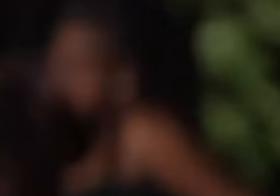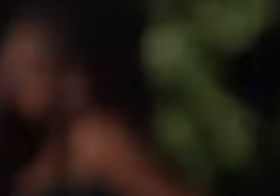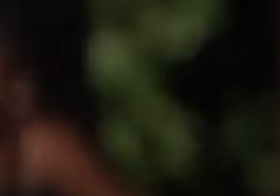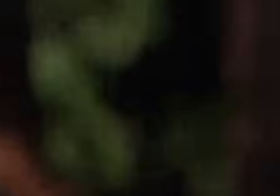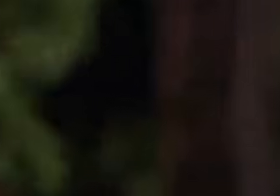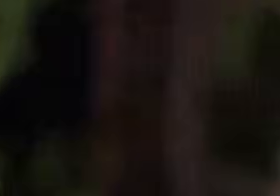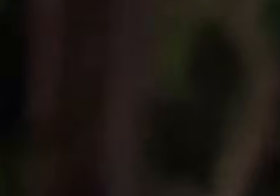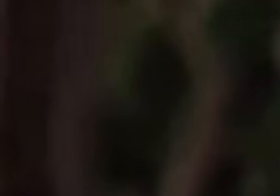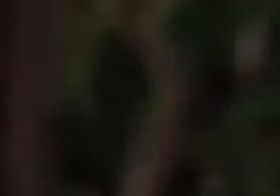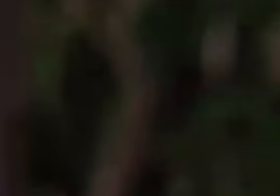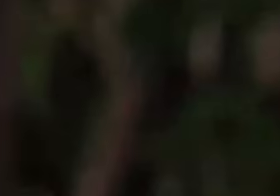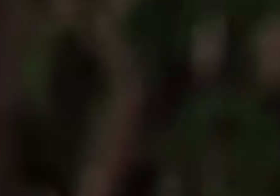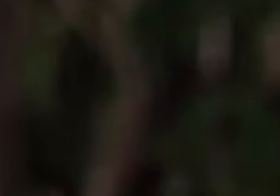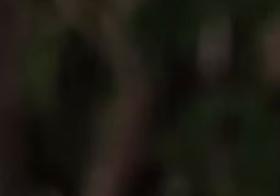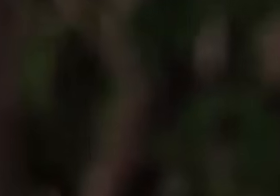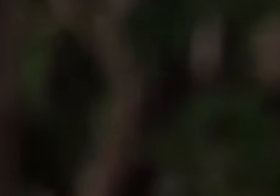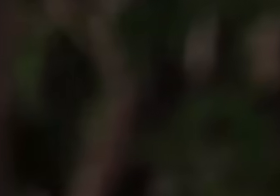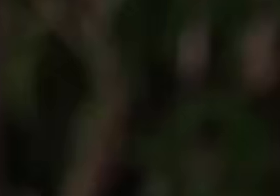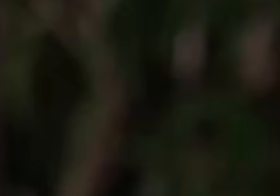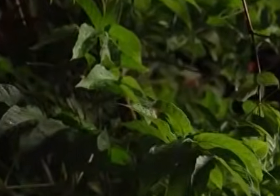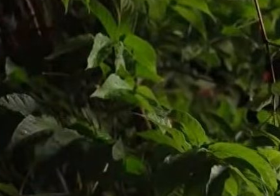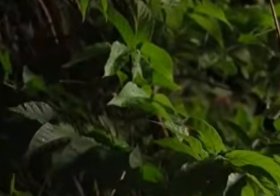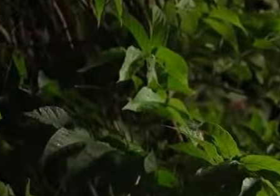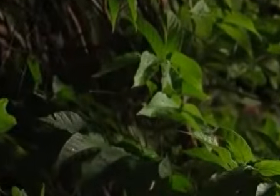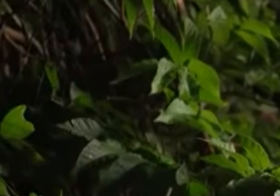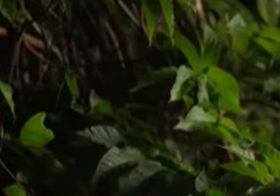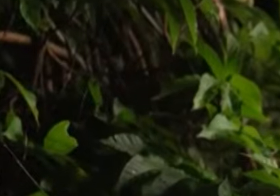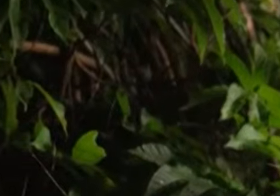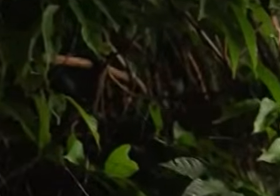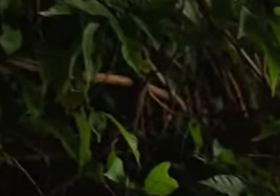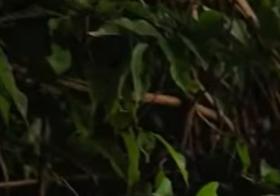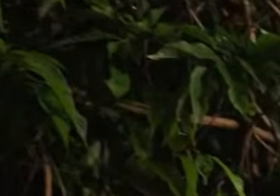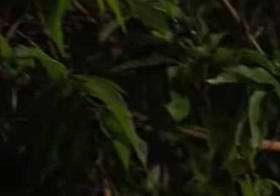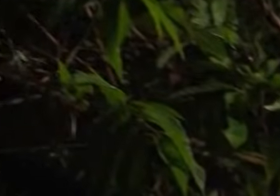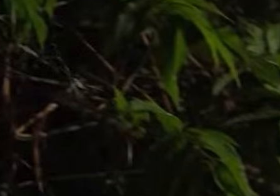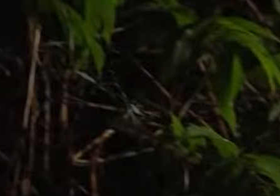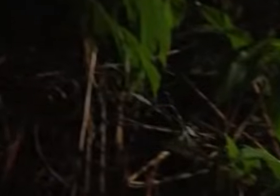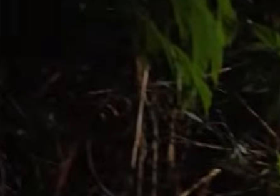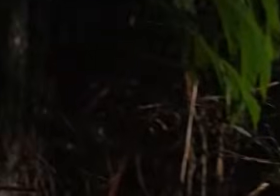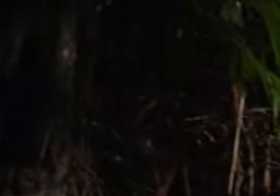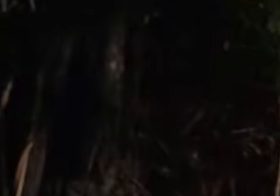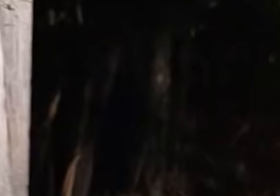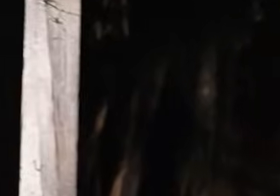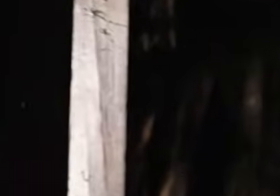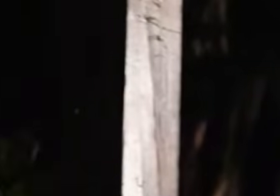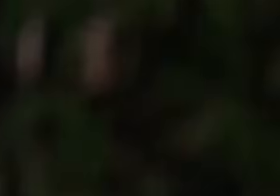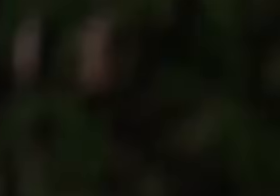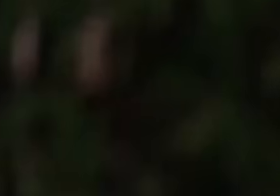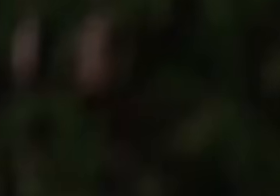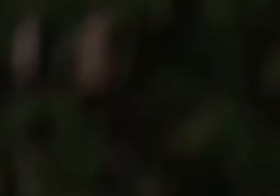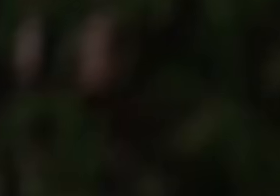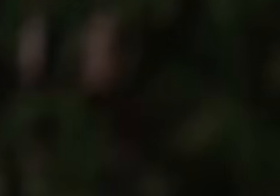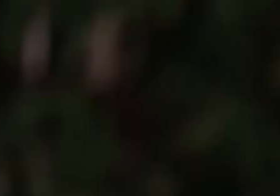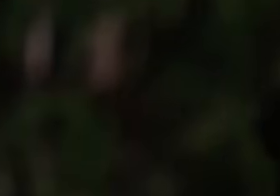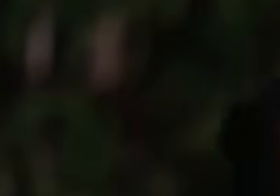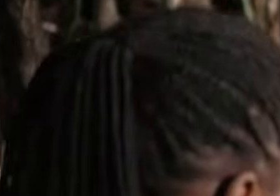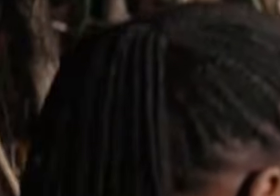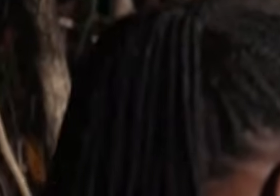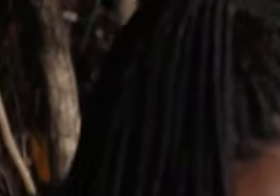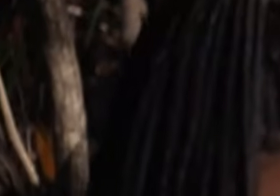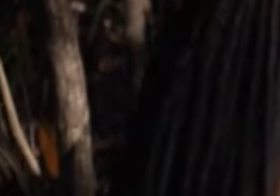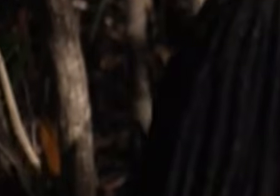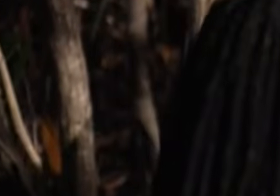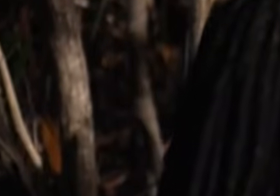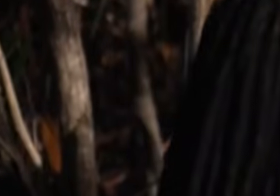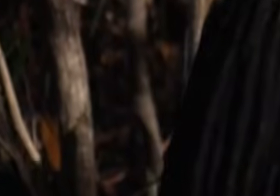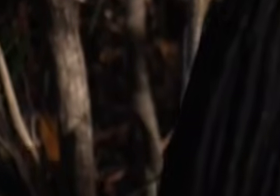look at how this woman ungrateful man gonna work. She invite her next bull. Long time we are tell him and